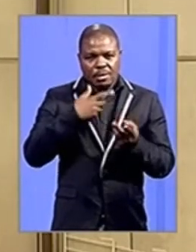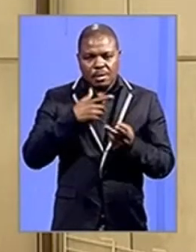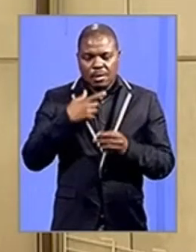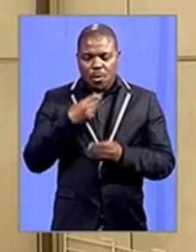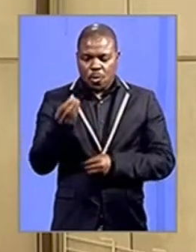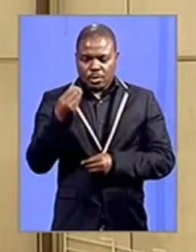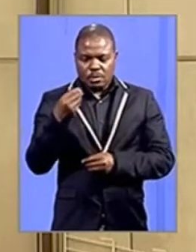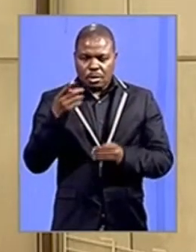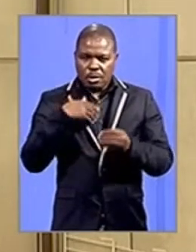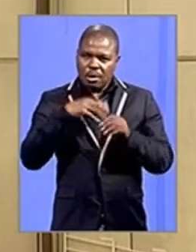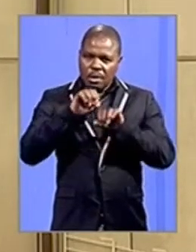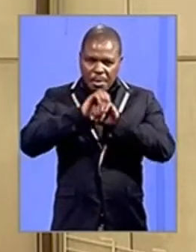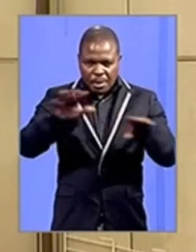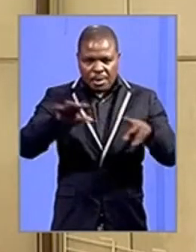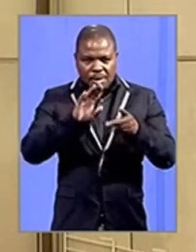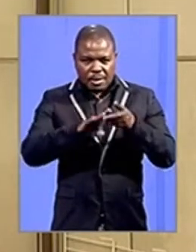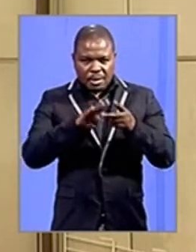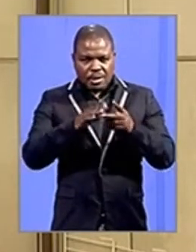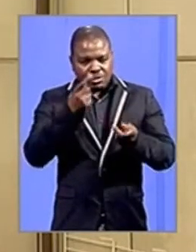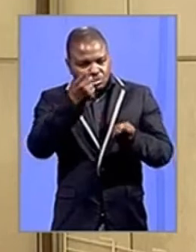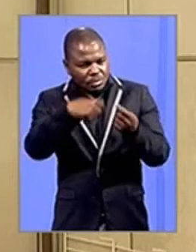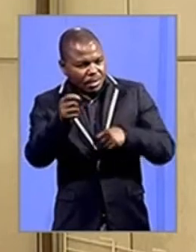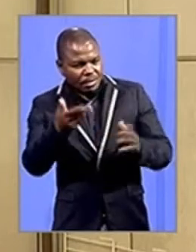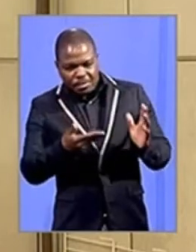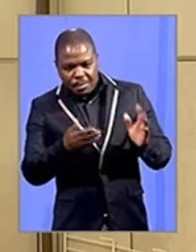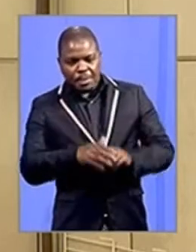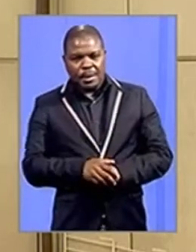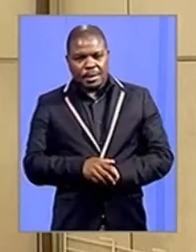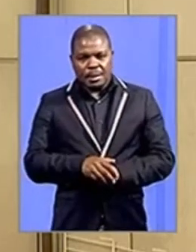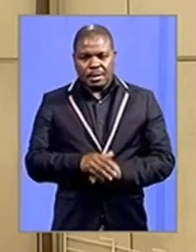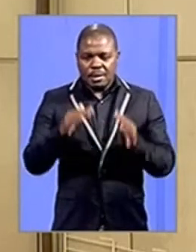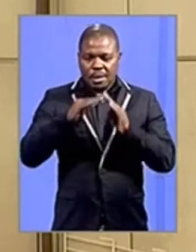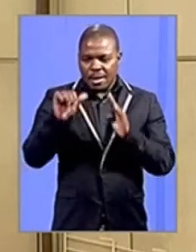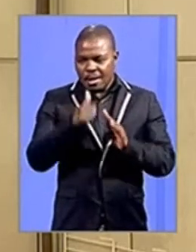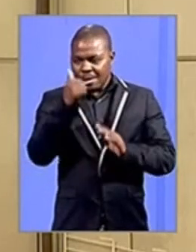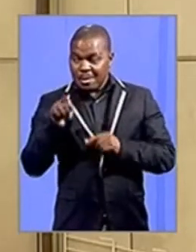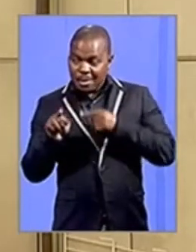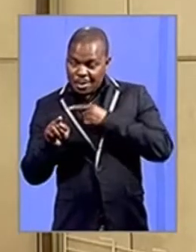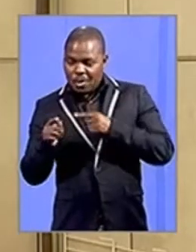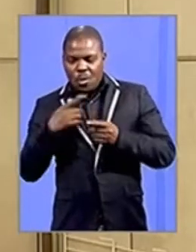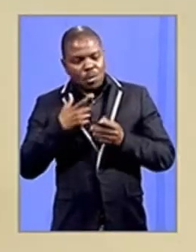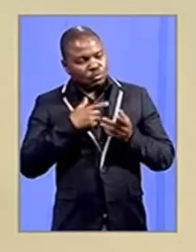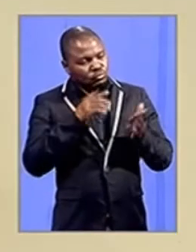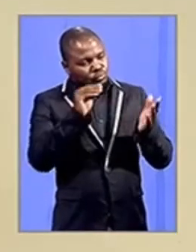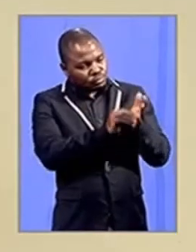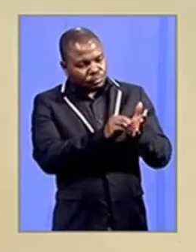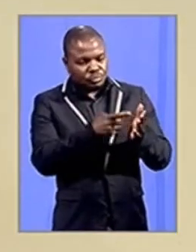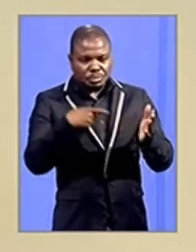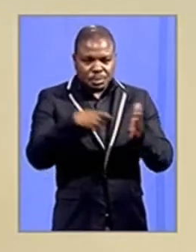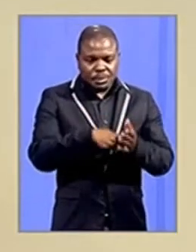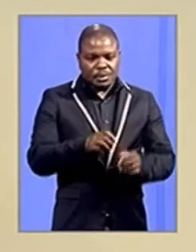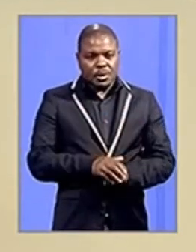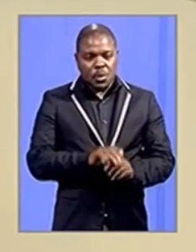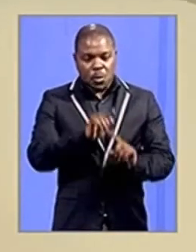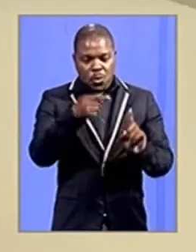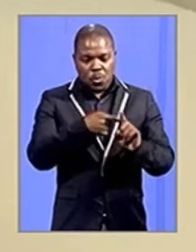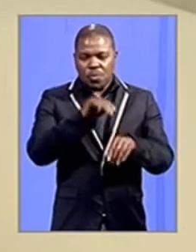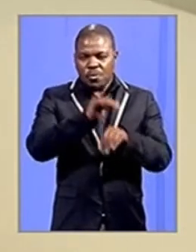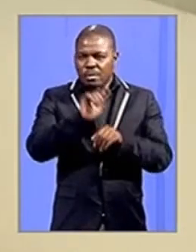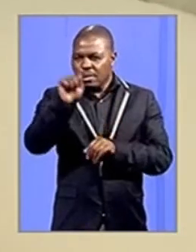WhatsApp status, muffins for sale, and my neighbors started ordering those cakes. Tsopo le boga bagwera